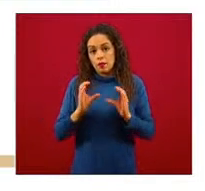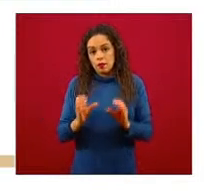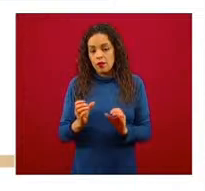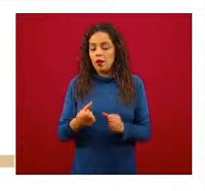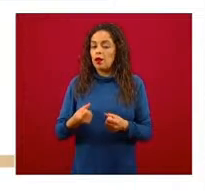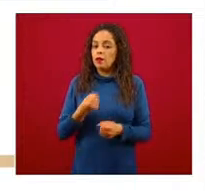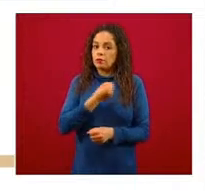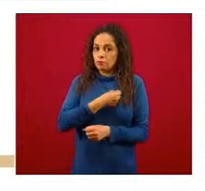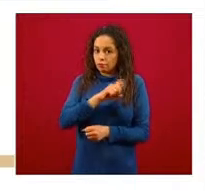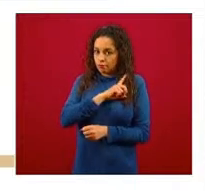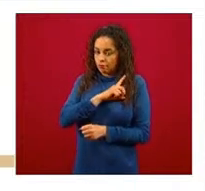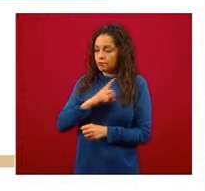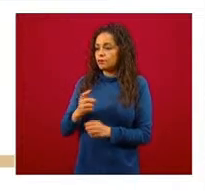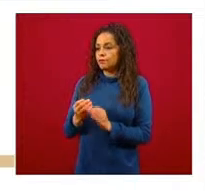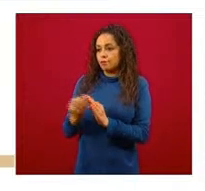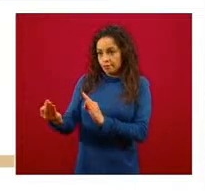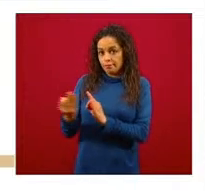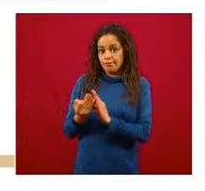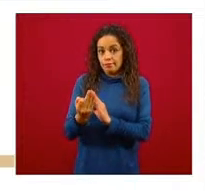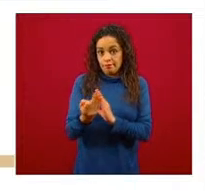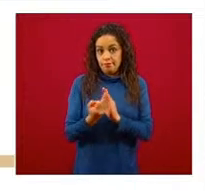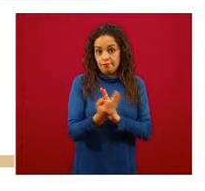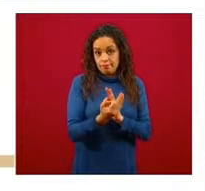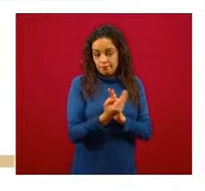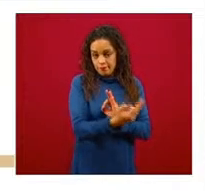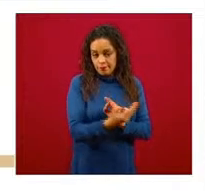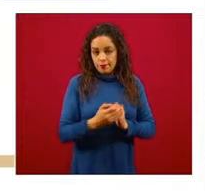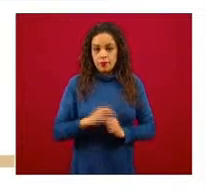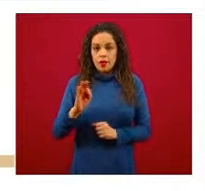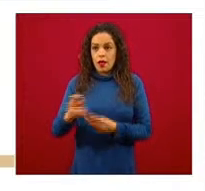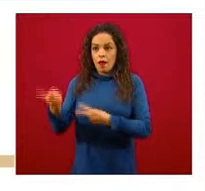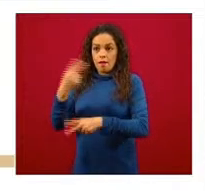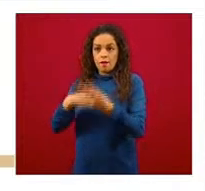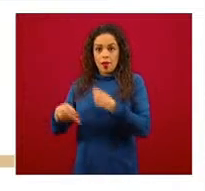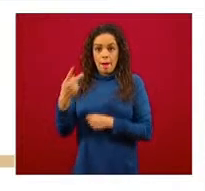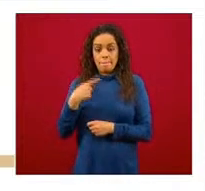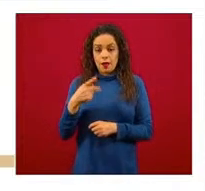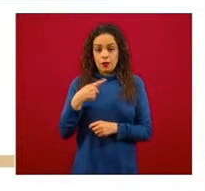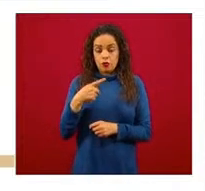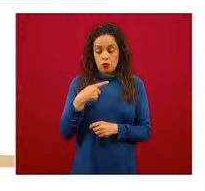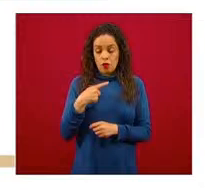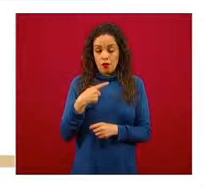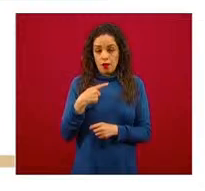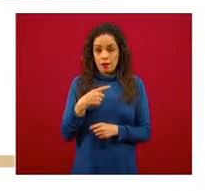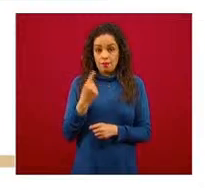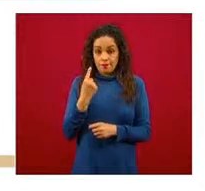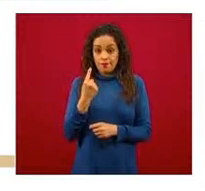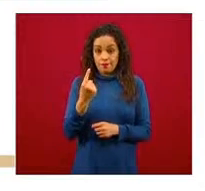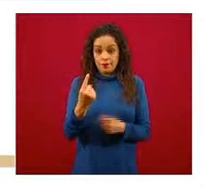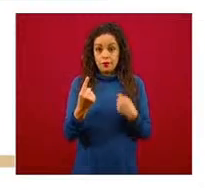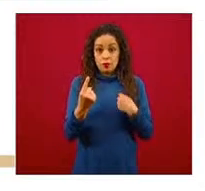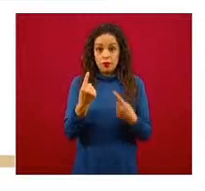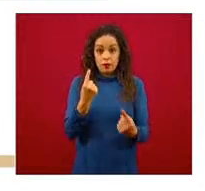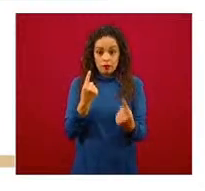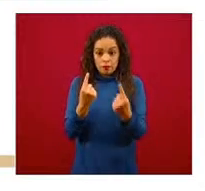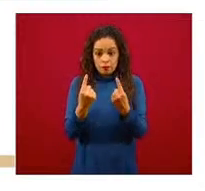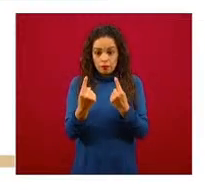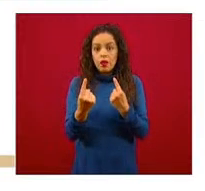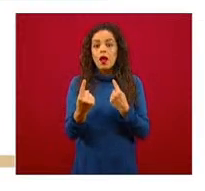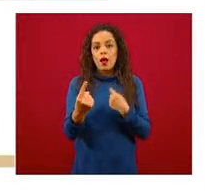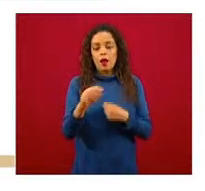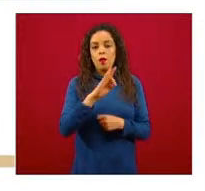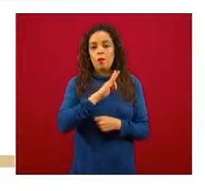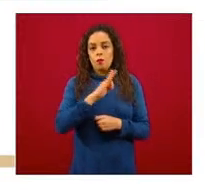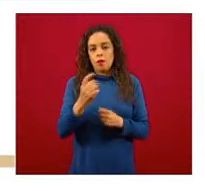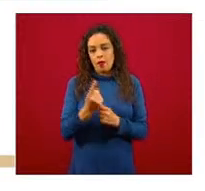block, always with safe distancing. So if somebody's coming the other way,